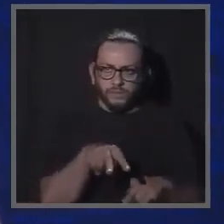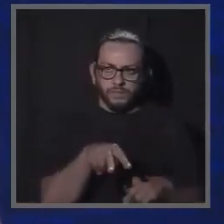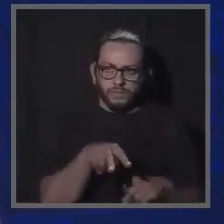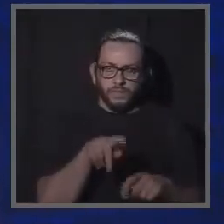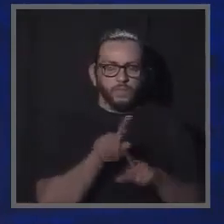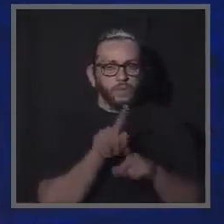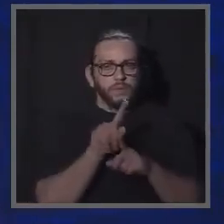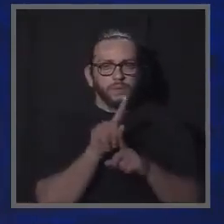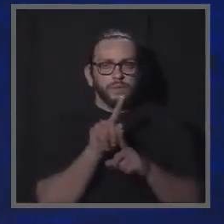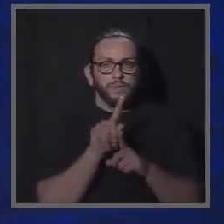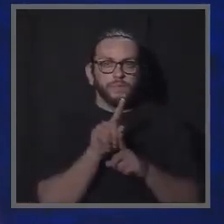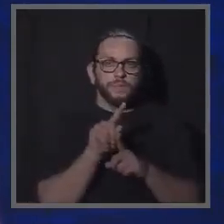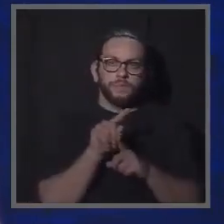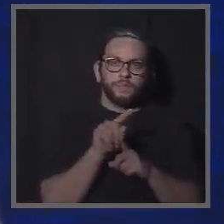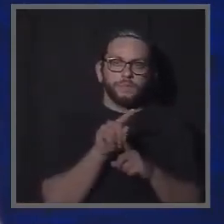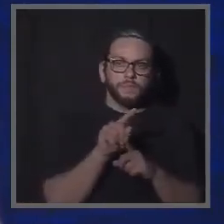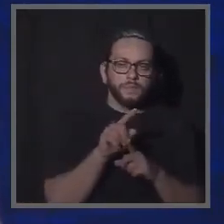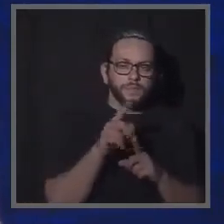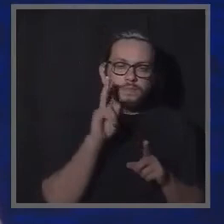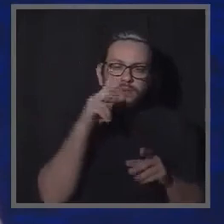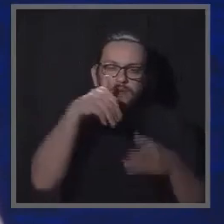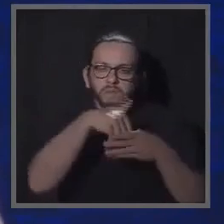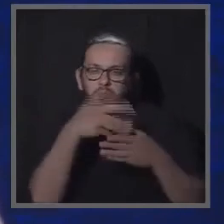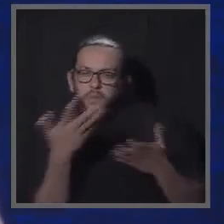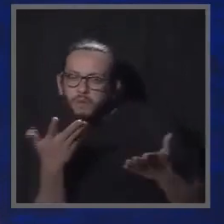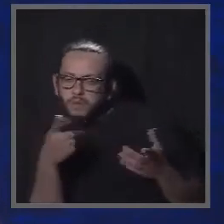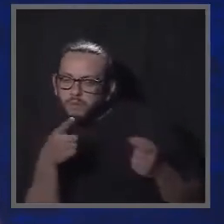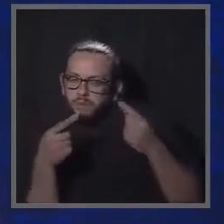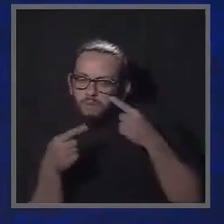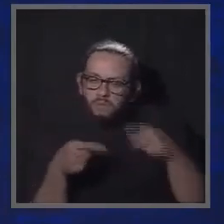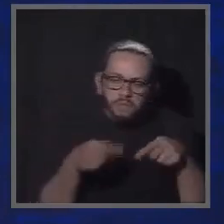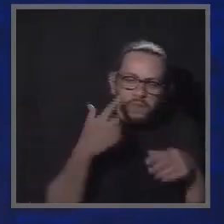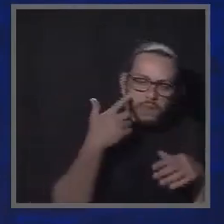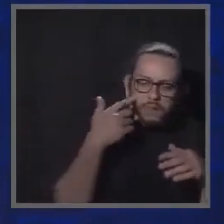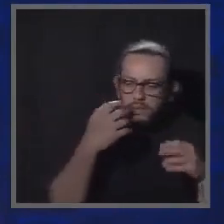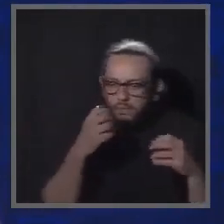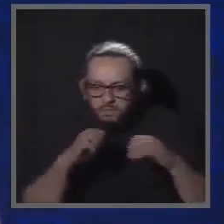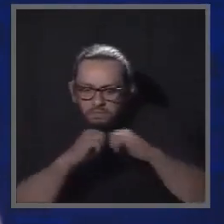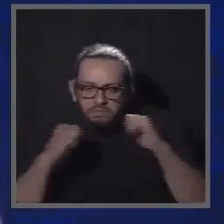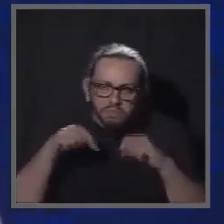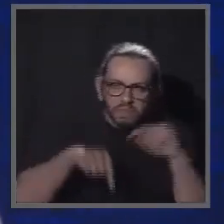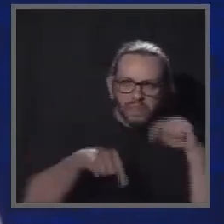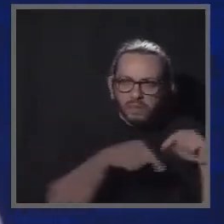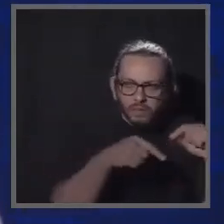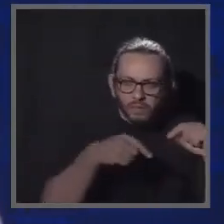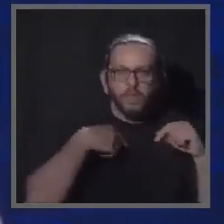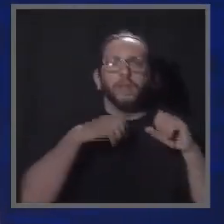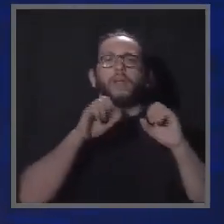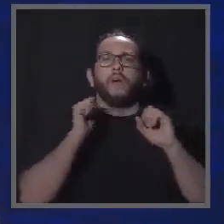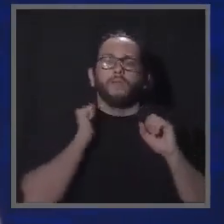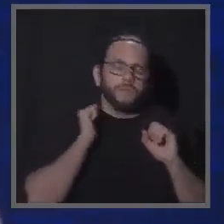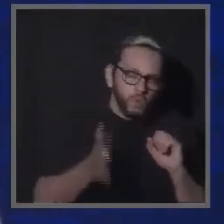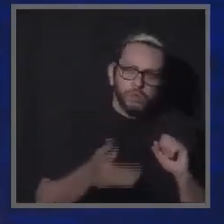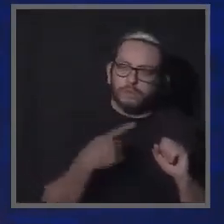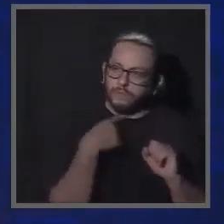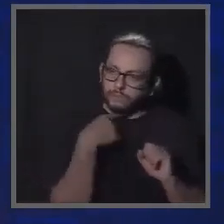macro reading regarding public policies, for instance. Obviously, and I'm going to